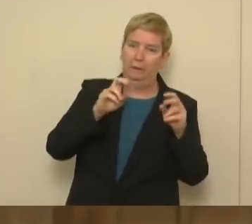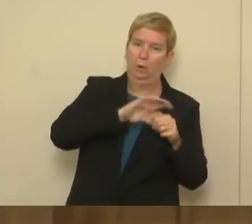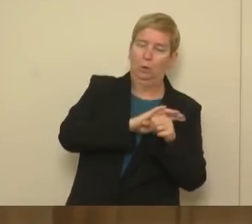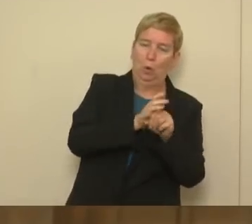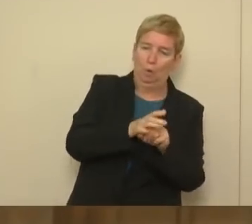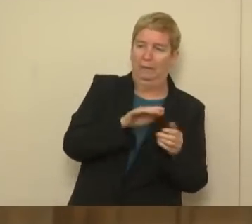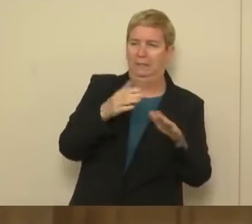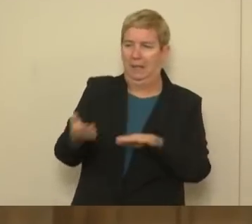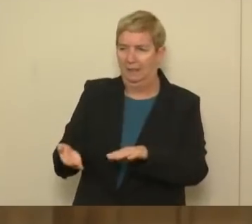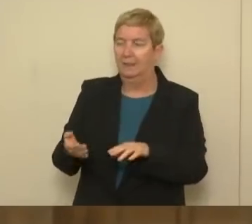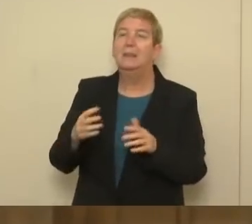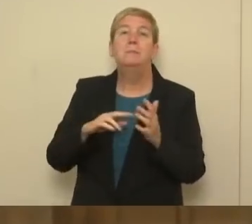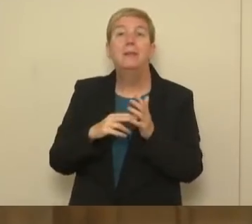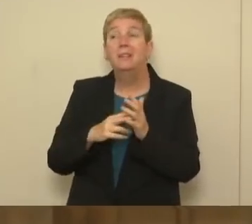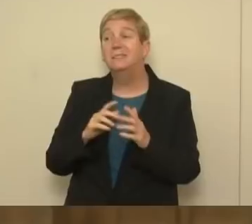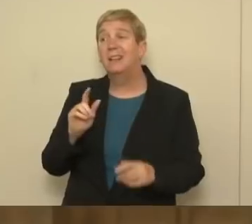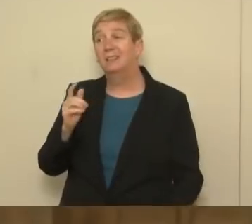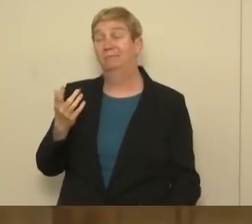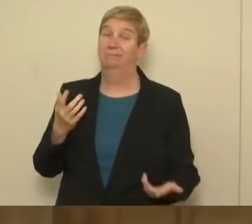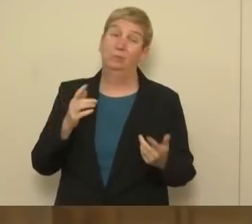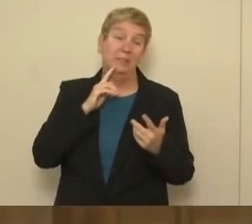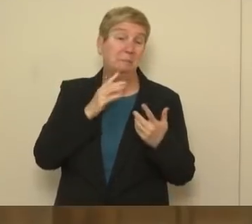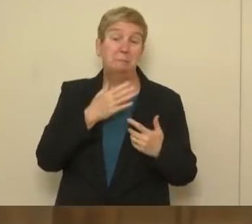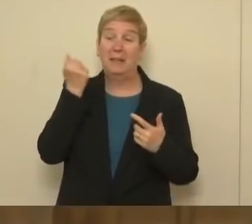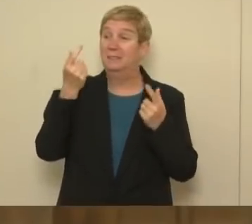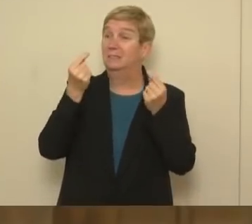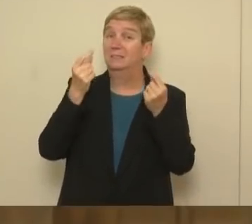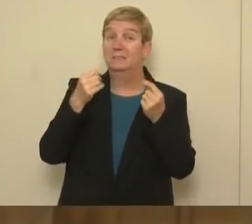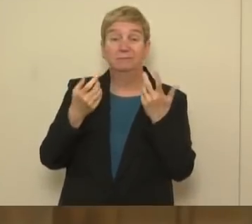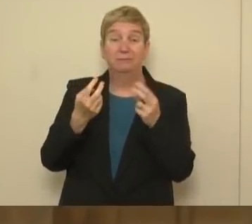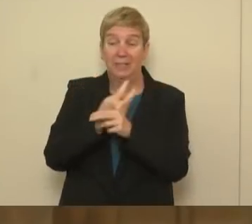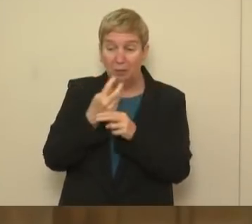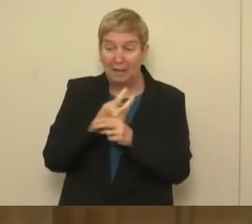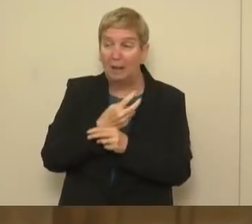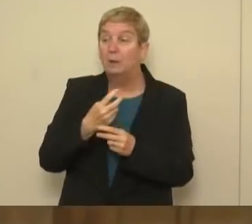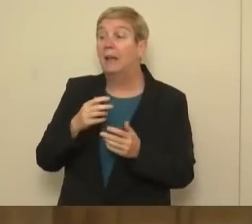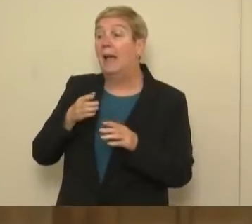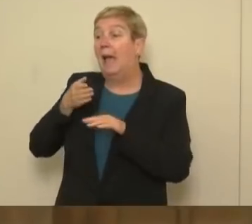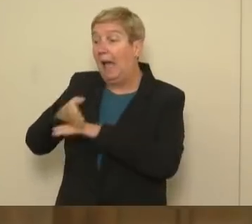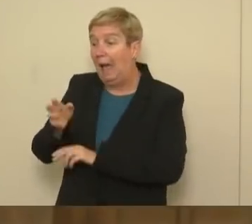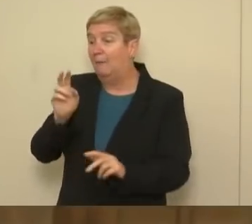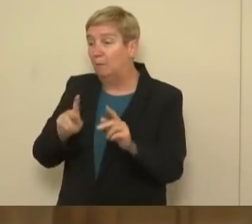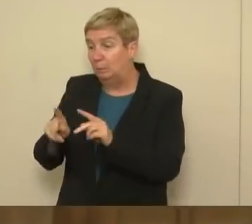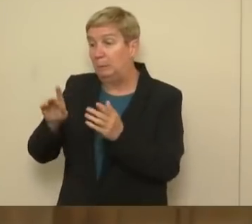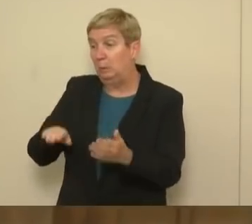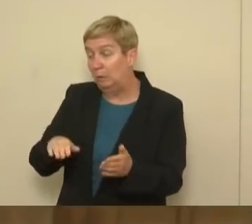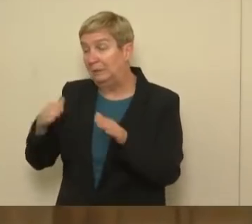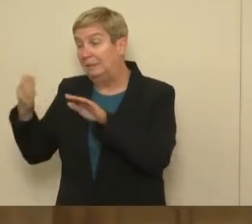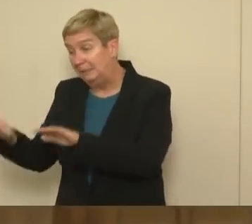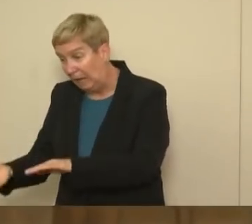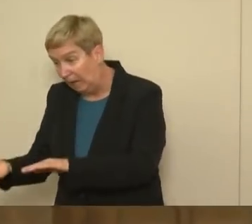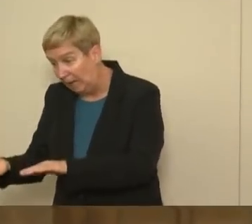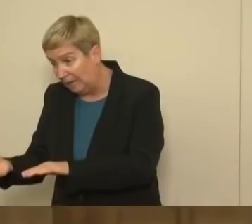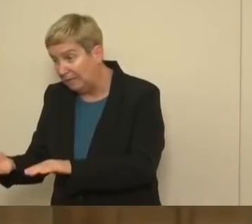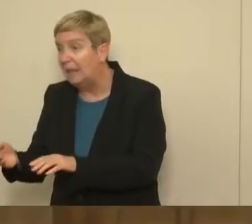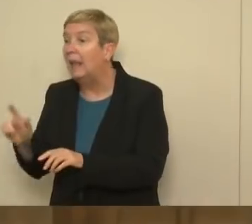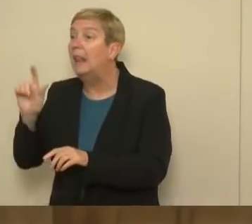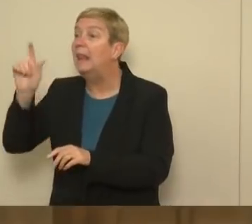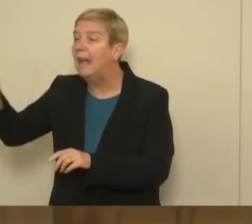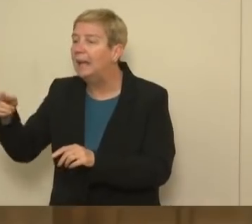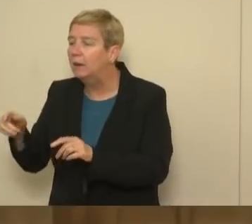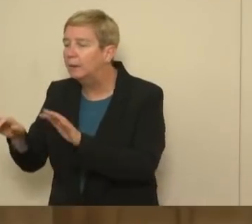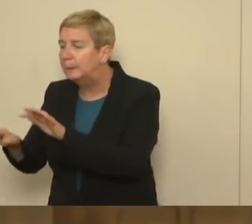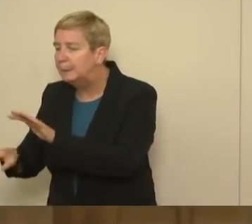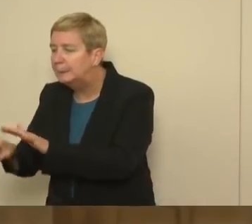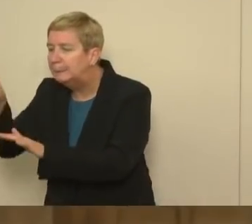weren't attributed to have COVID, and were obviously our priority right now is on the living and testing those who